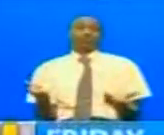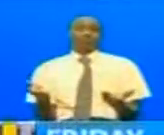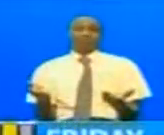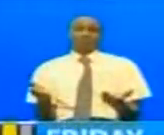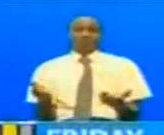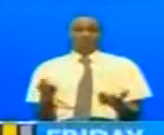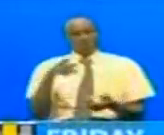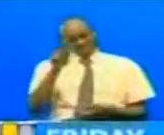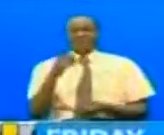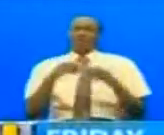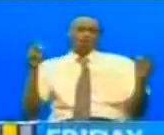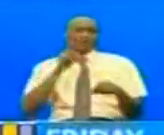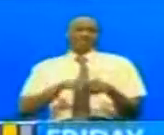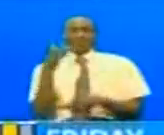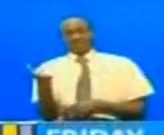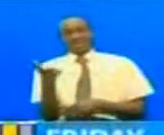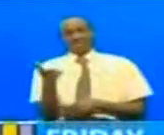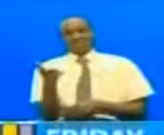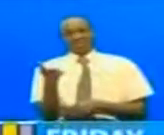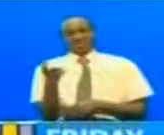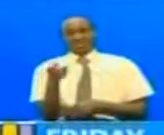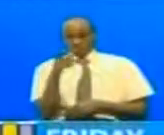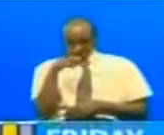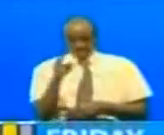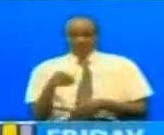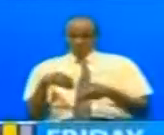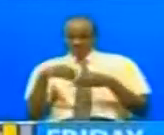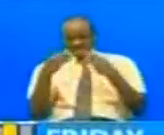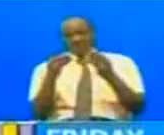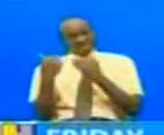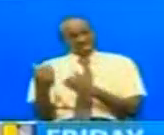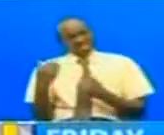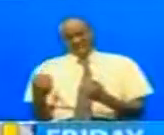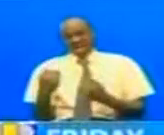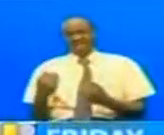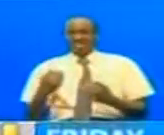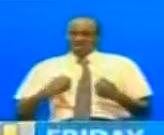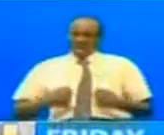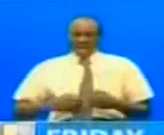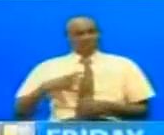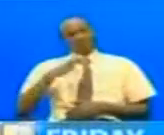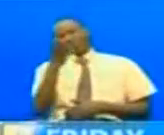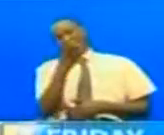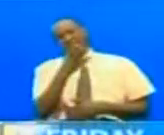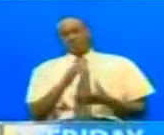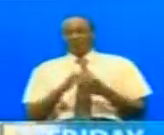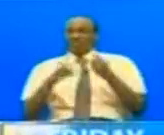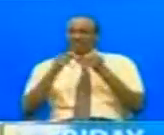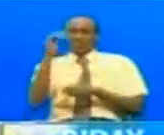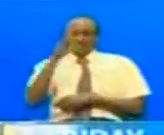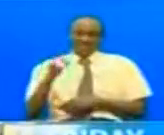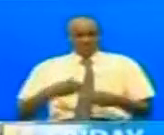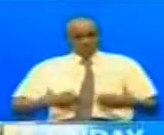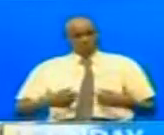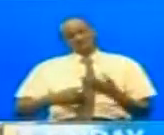considering that you've been around for a long time, giving young people this opportunity. Opportunities, because we have young people, close to 70% of young